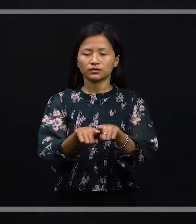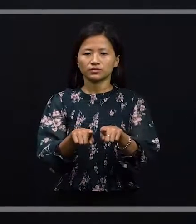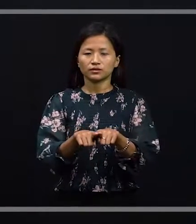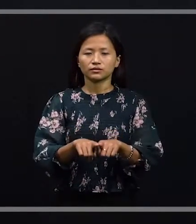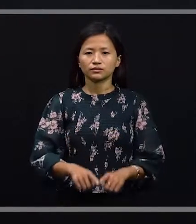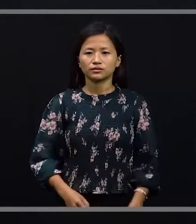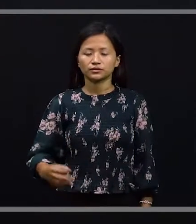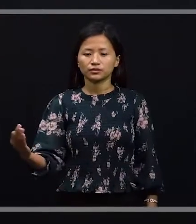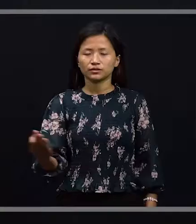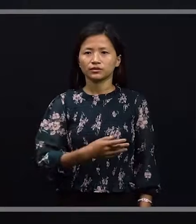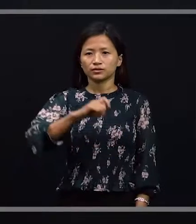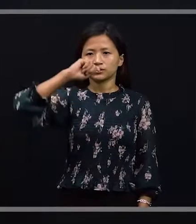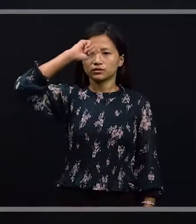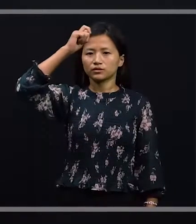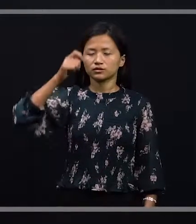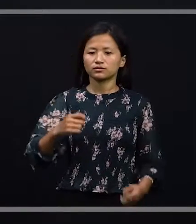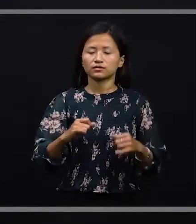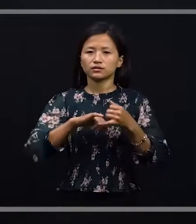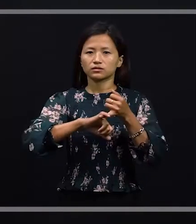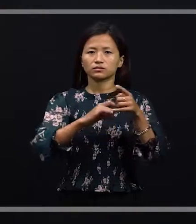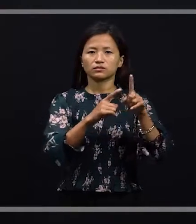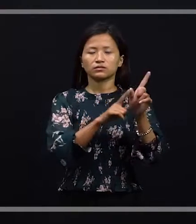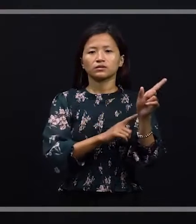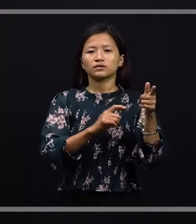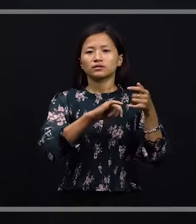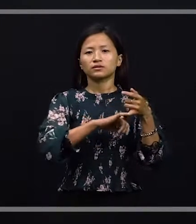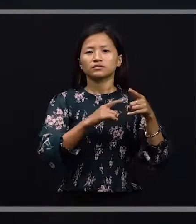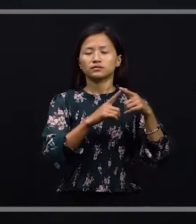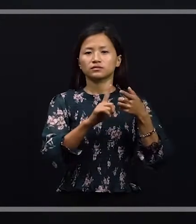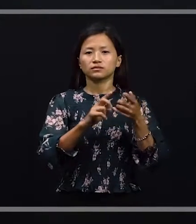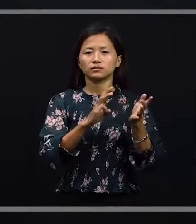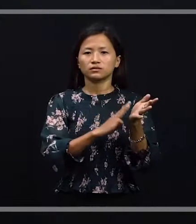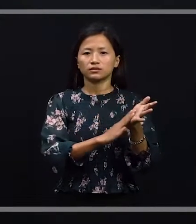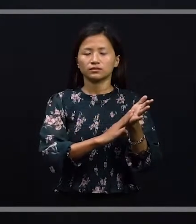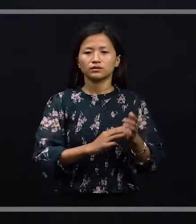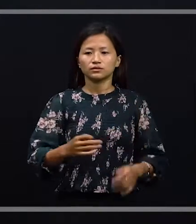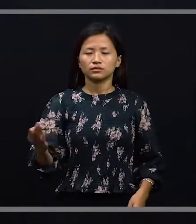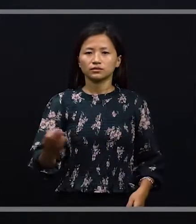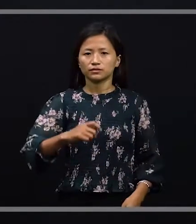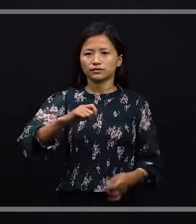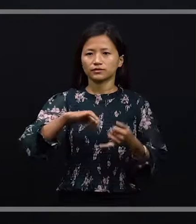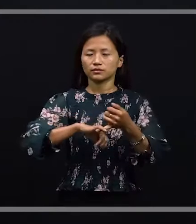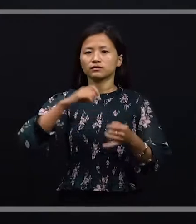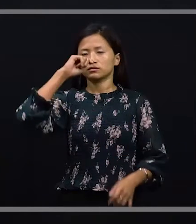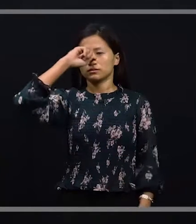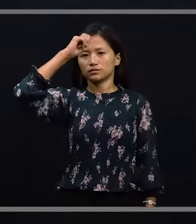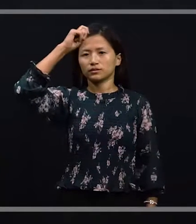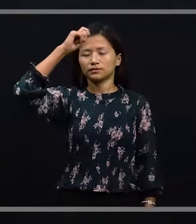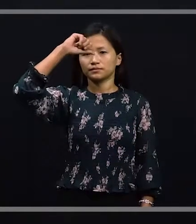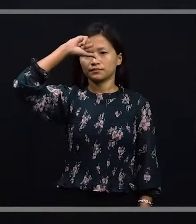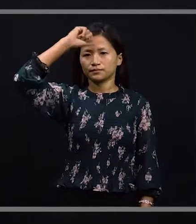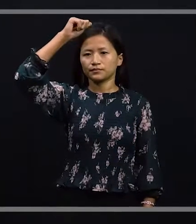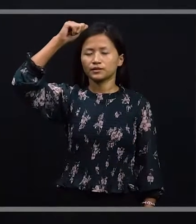the new education system is because with the introduction of the new education system in India, these